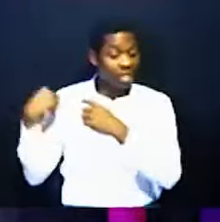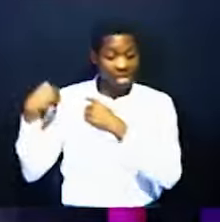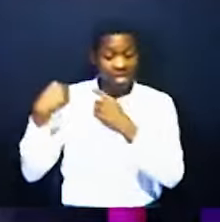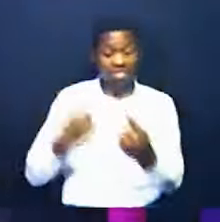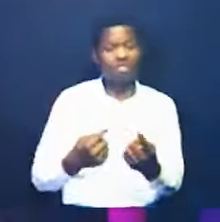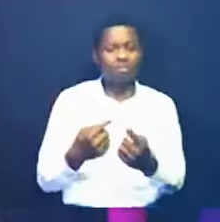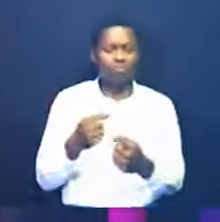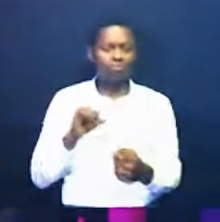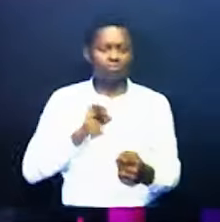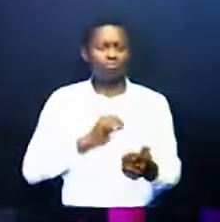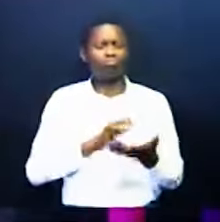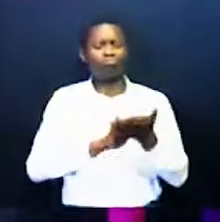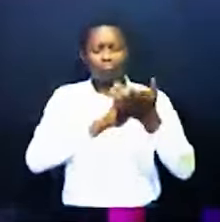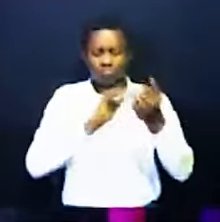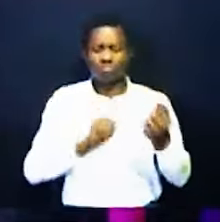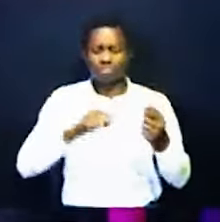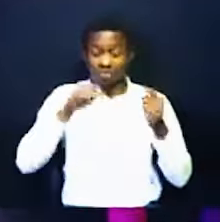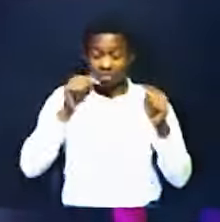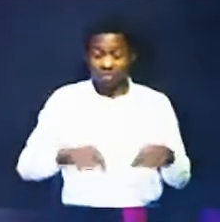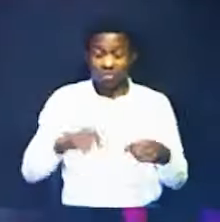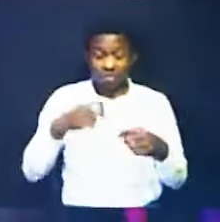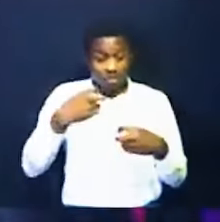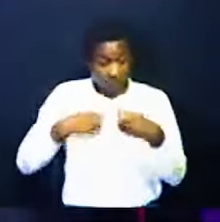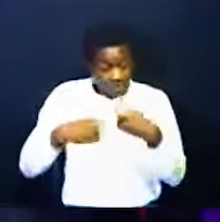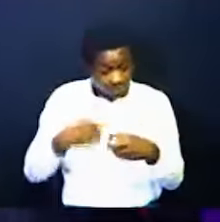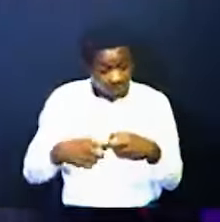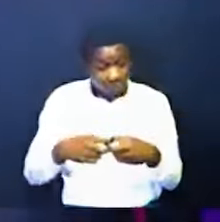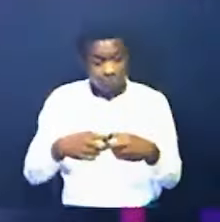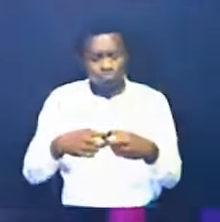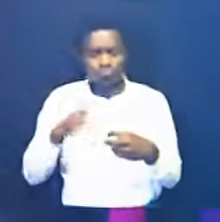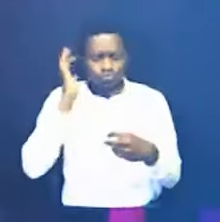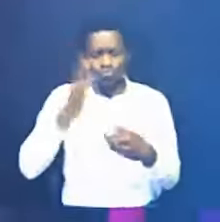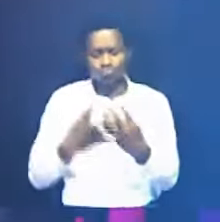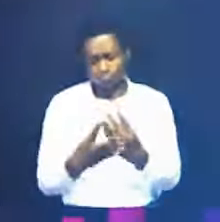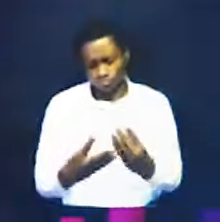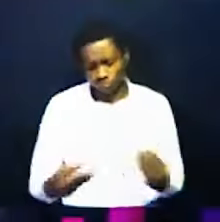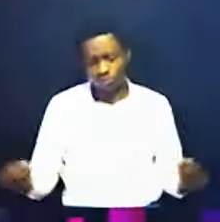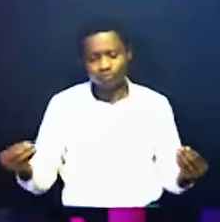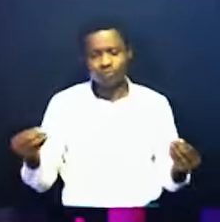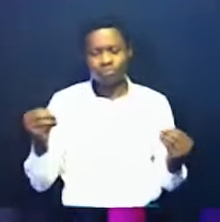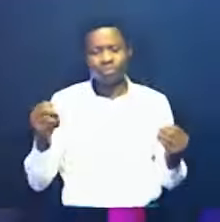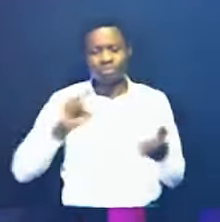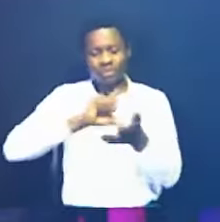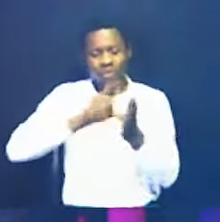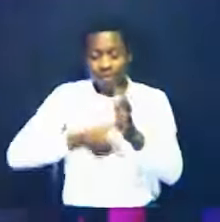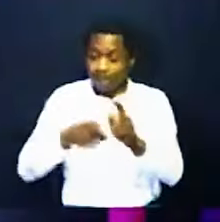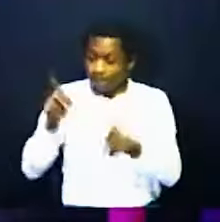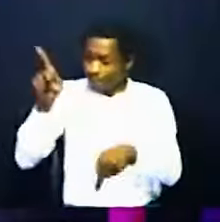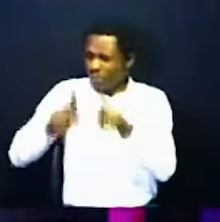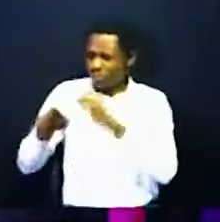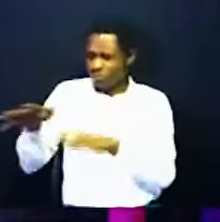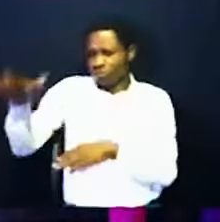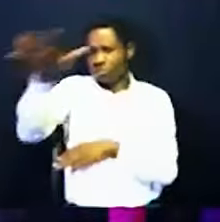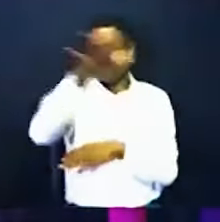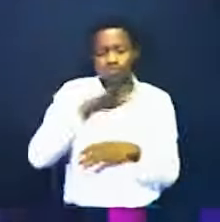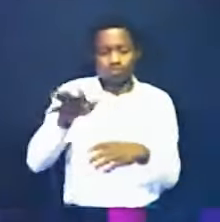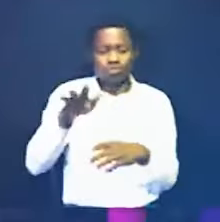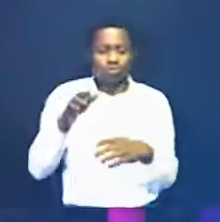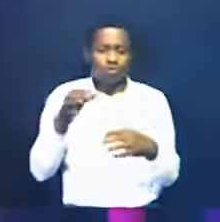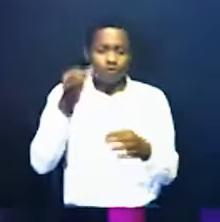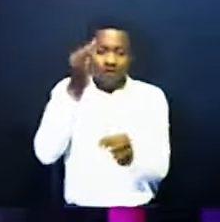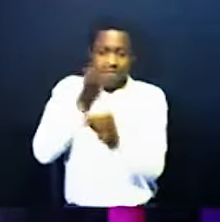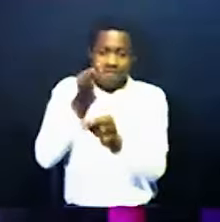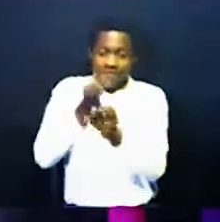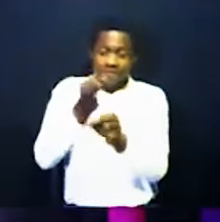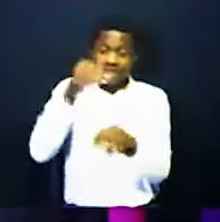believe that this discourse will generate the needed faith to revive this institution.